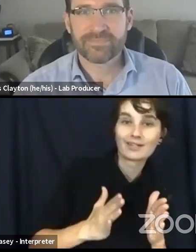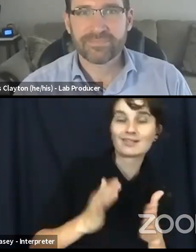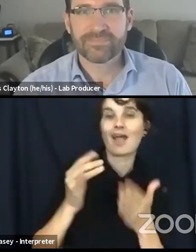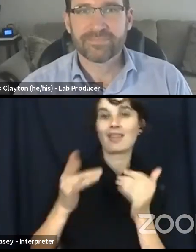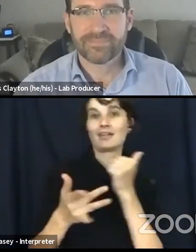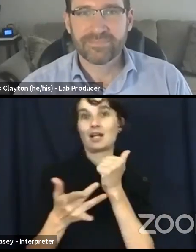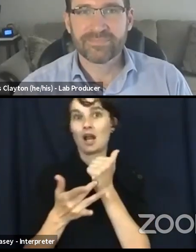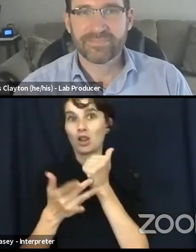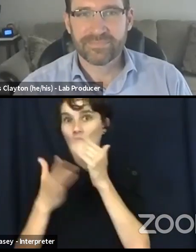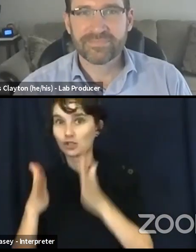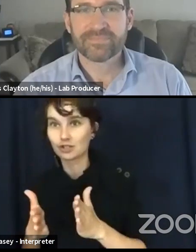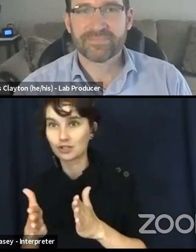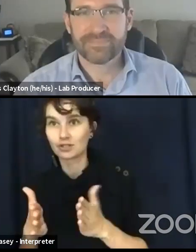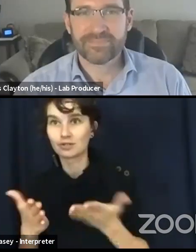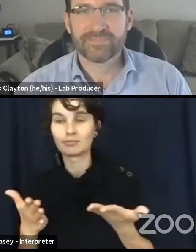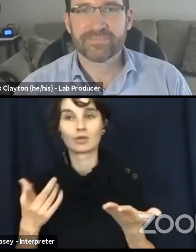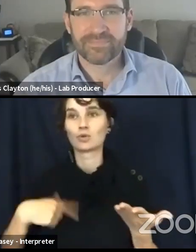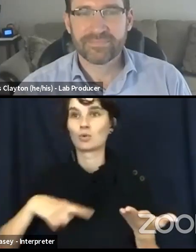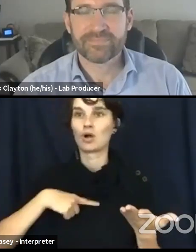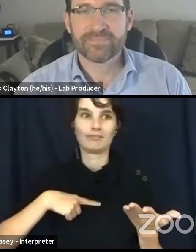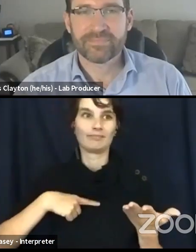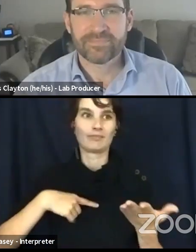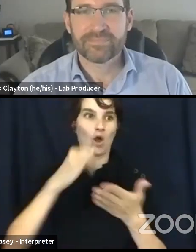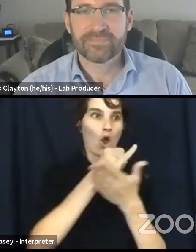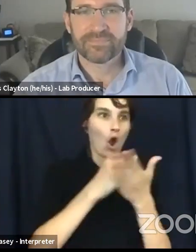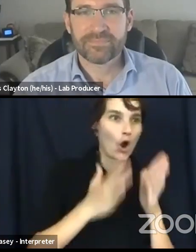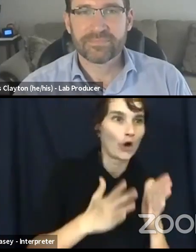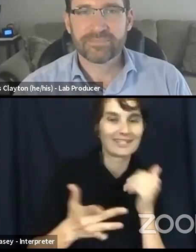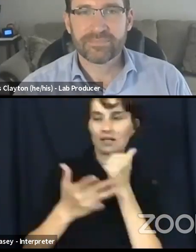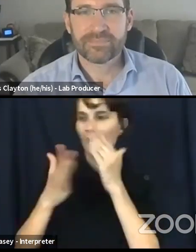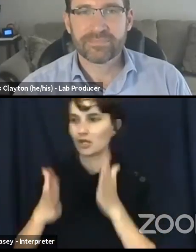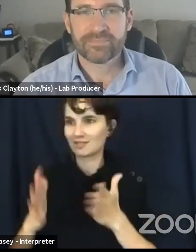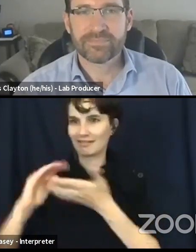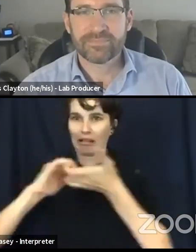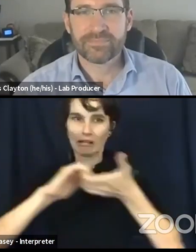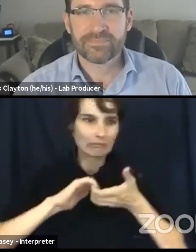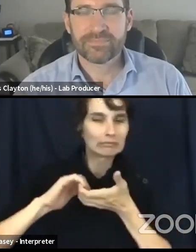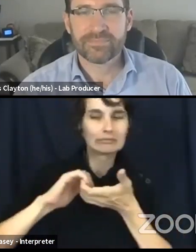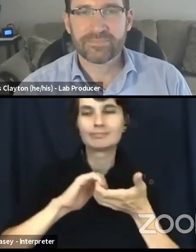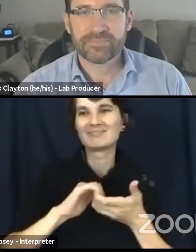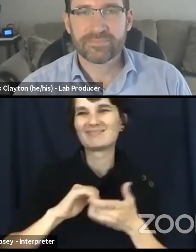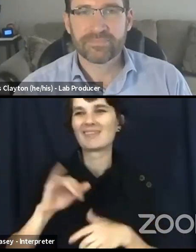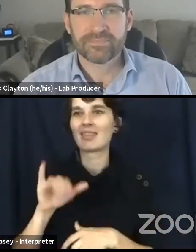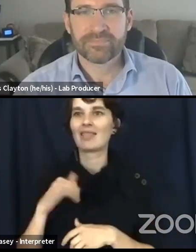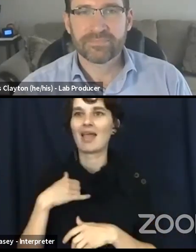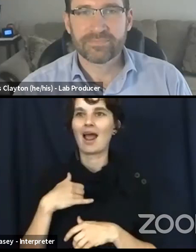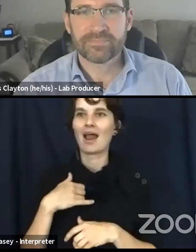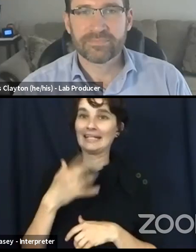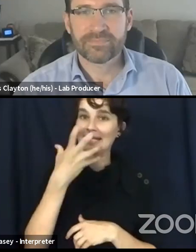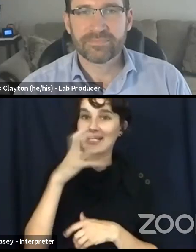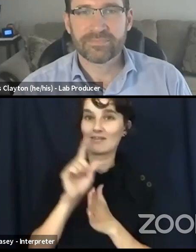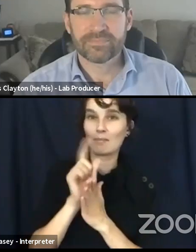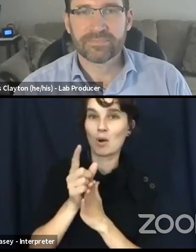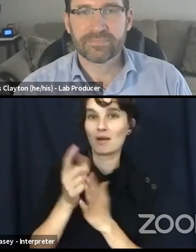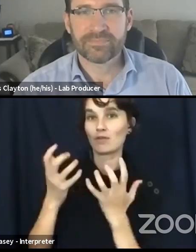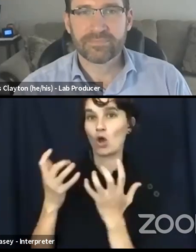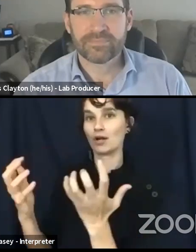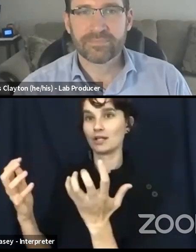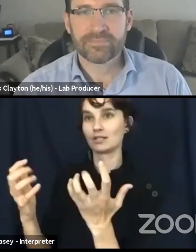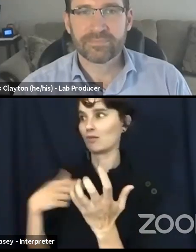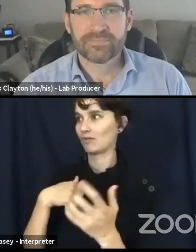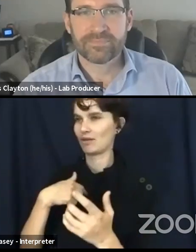because we're all blurring that way. And then there's that heat of the moment of the audience of, am I in the right